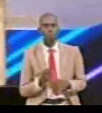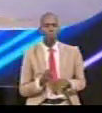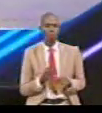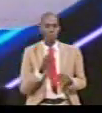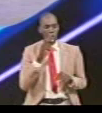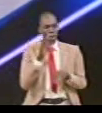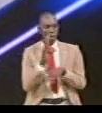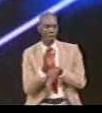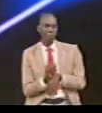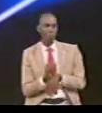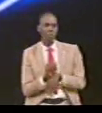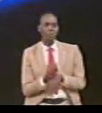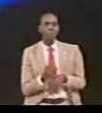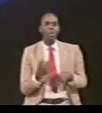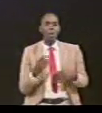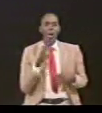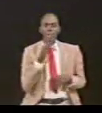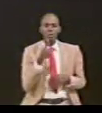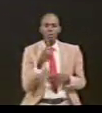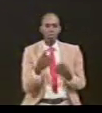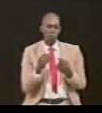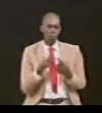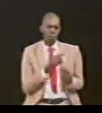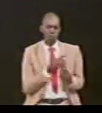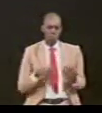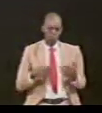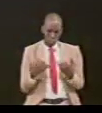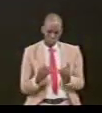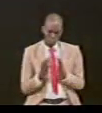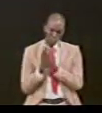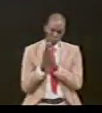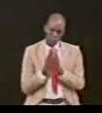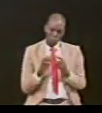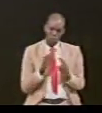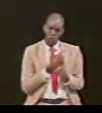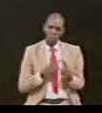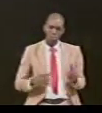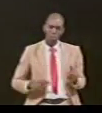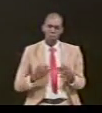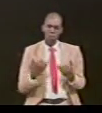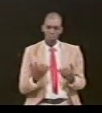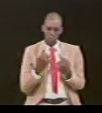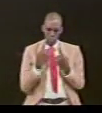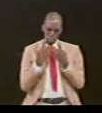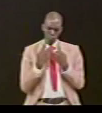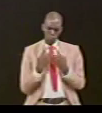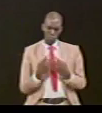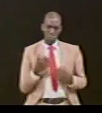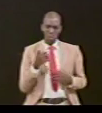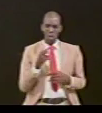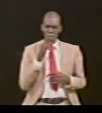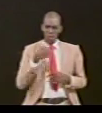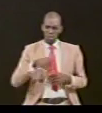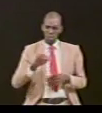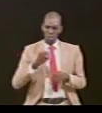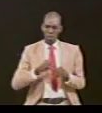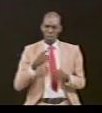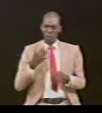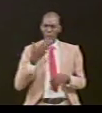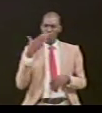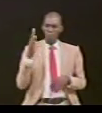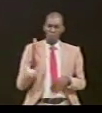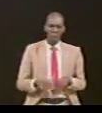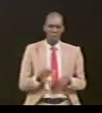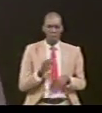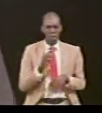come into the Lord today? Examine your life. Are you still in bondage to any bad habits? Are you still in